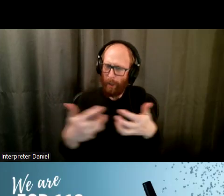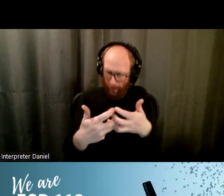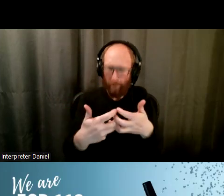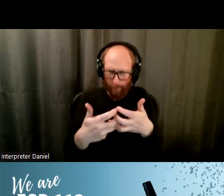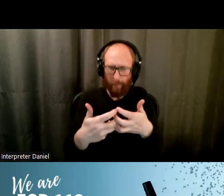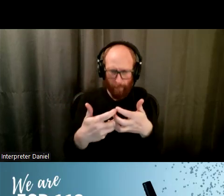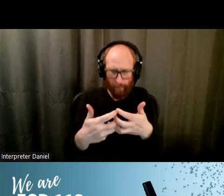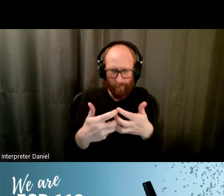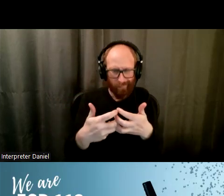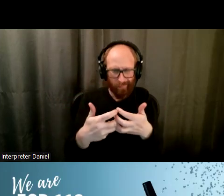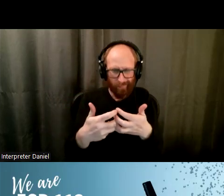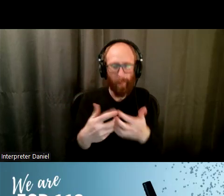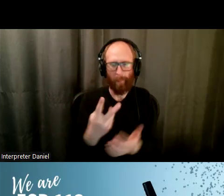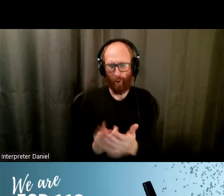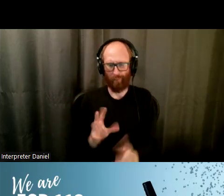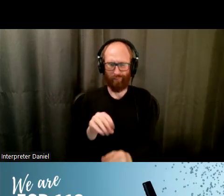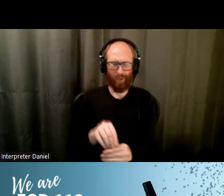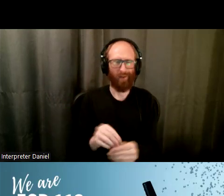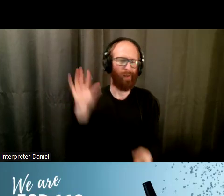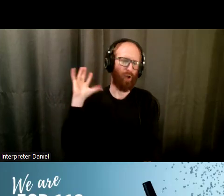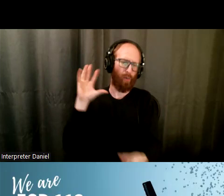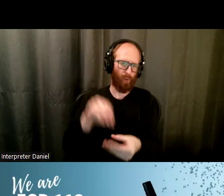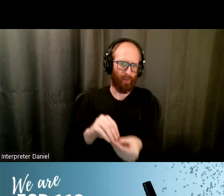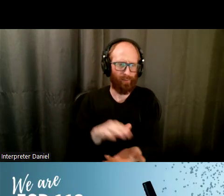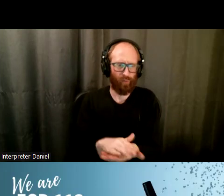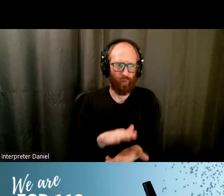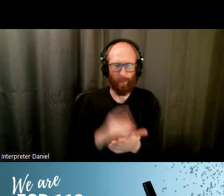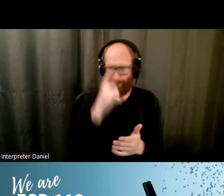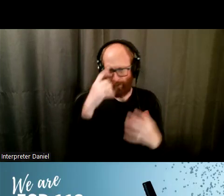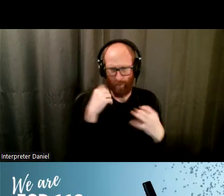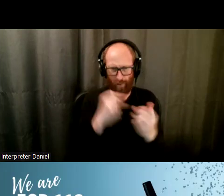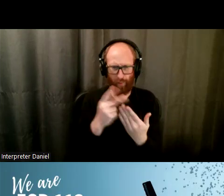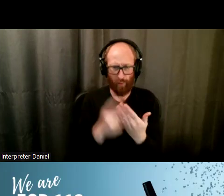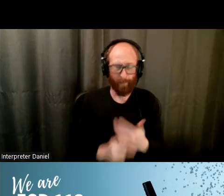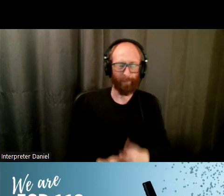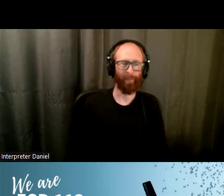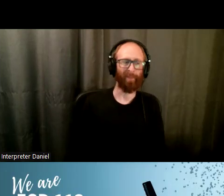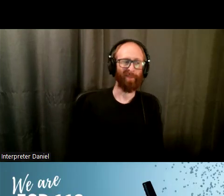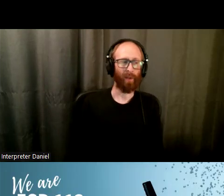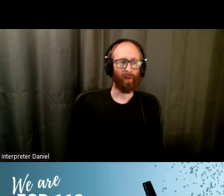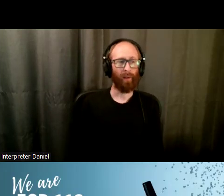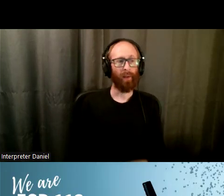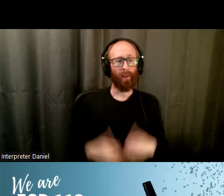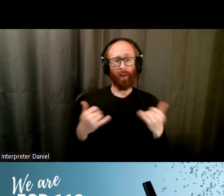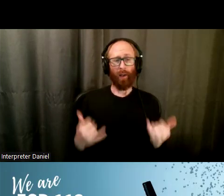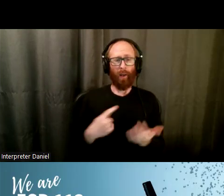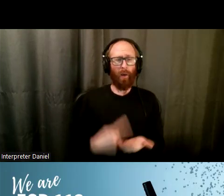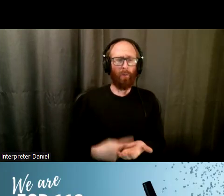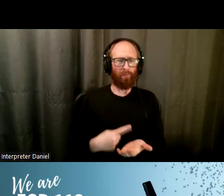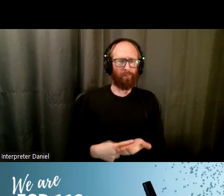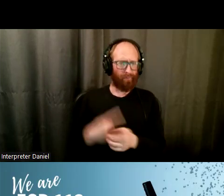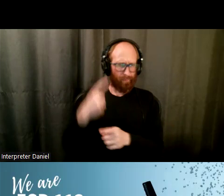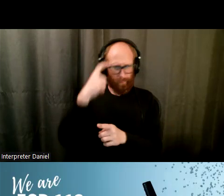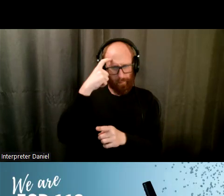of a comprehensive school mental health program. We will be talking today specifically about what mental health literacy